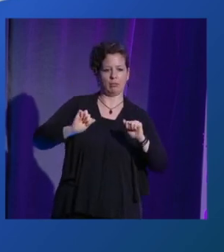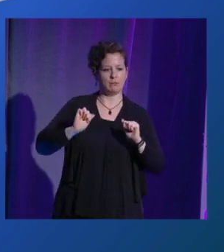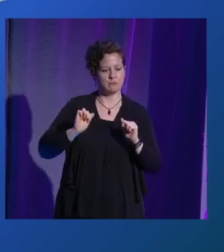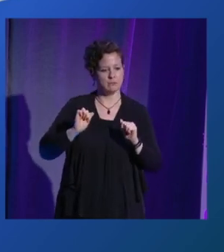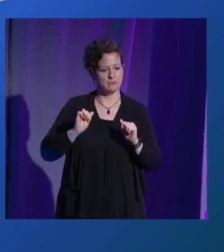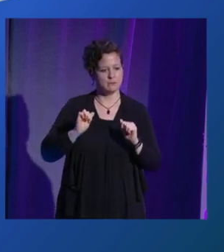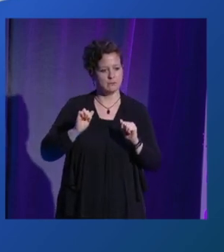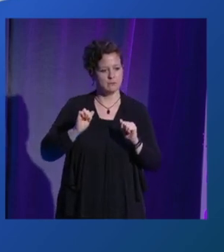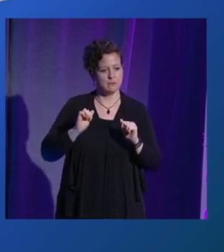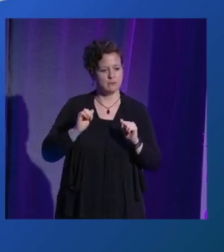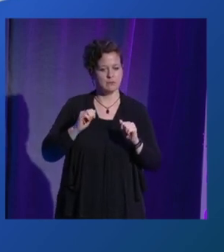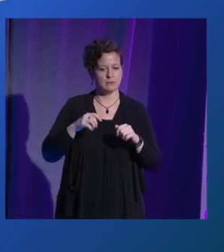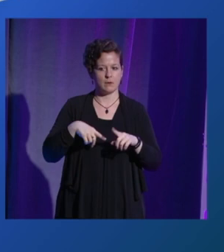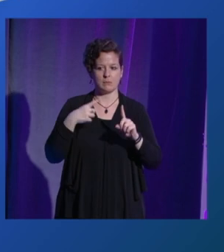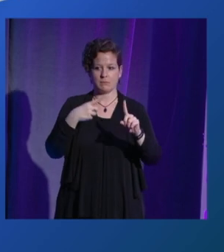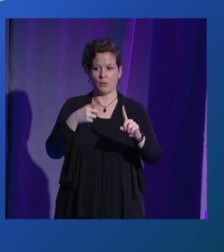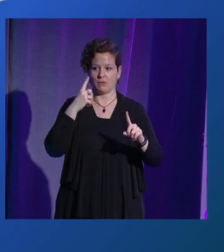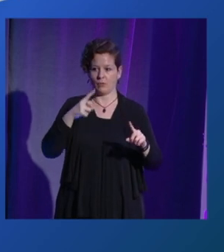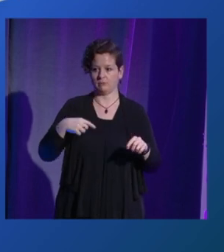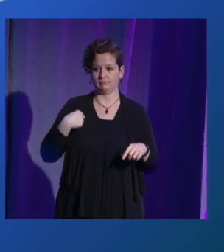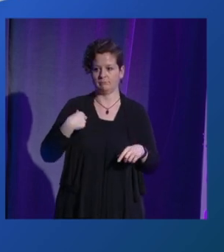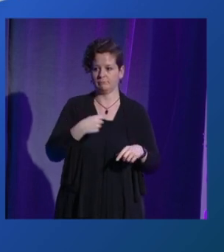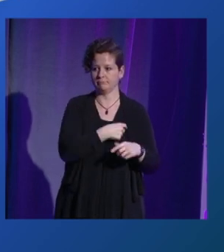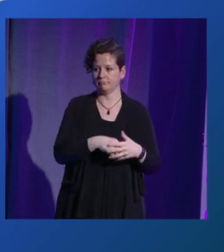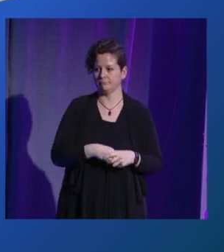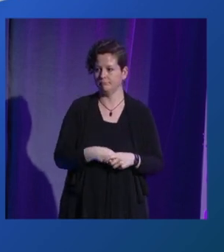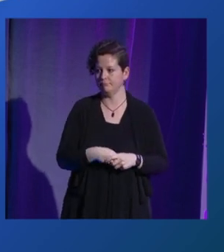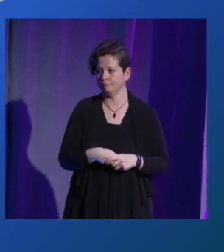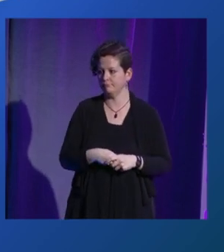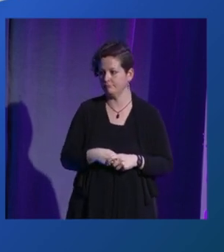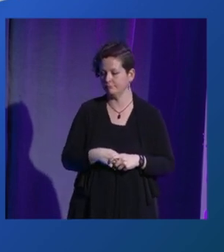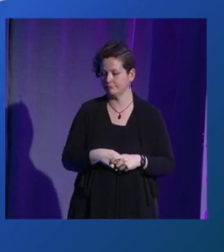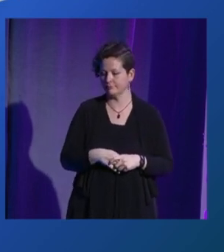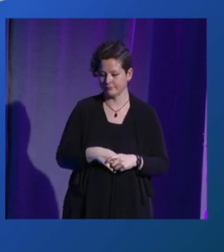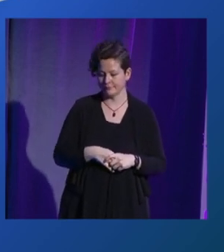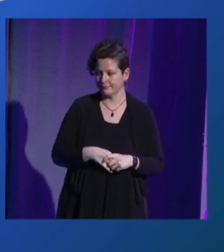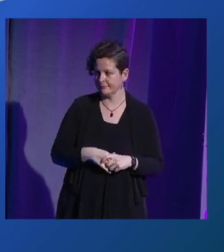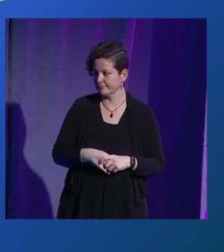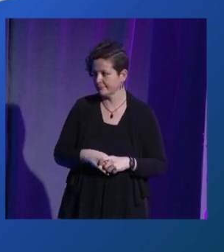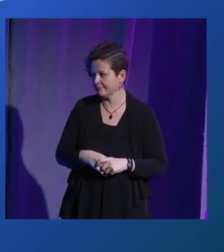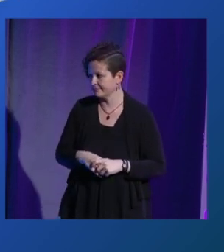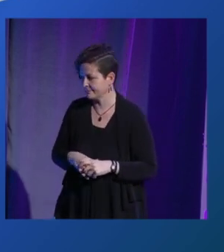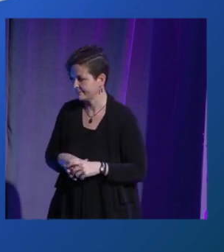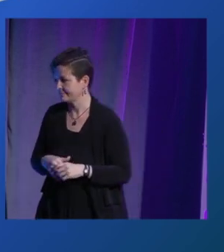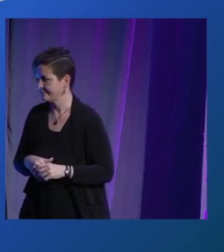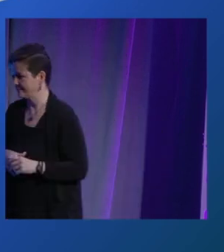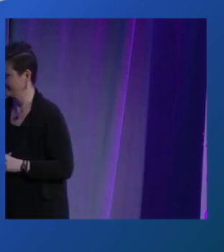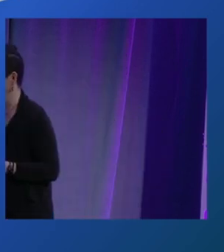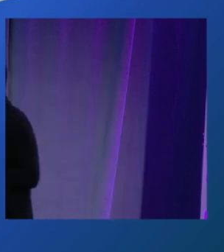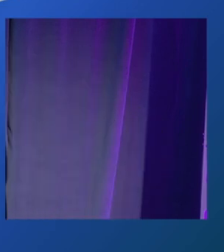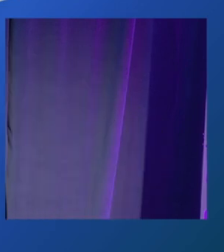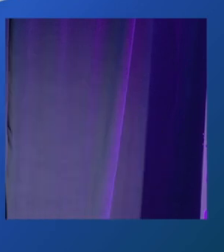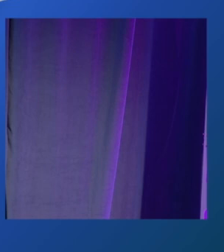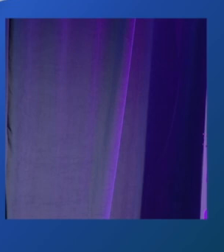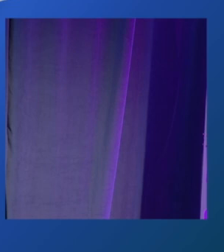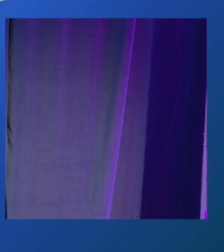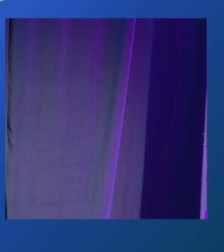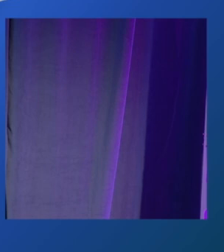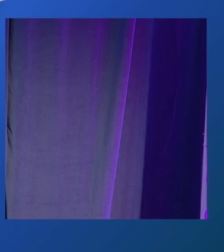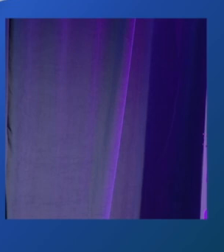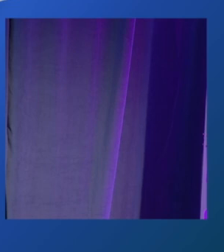other higher sources yeah that's really interesting um anybody want to add to that we